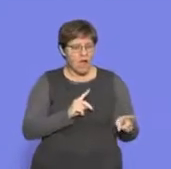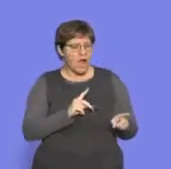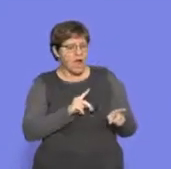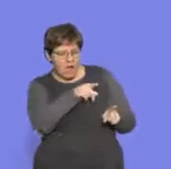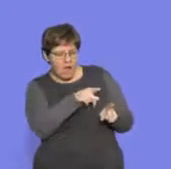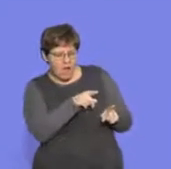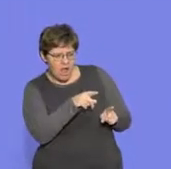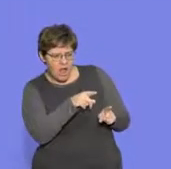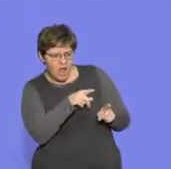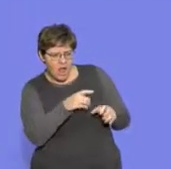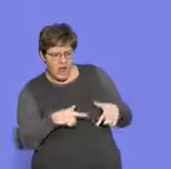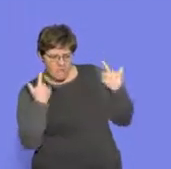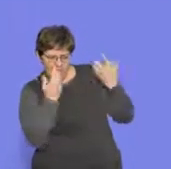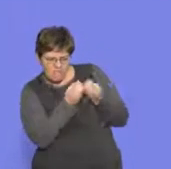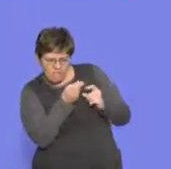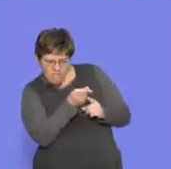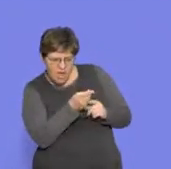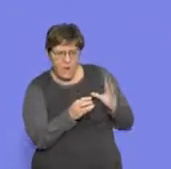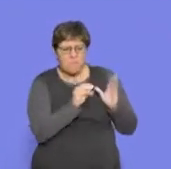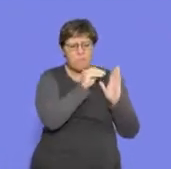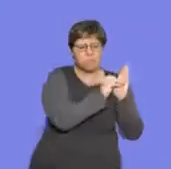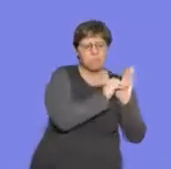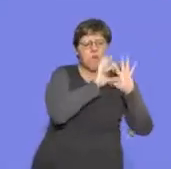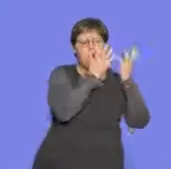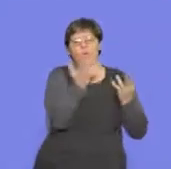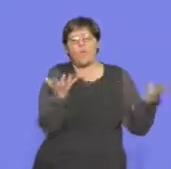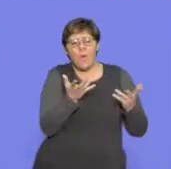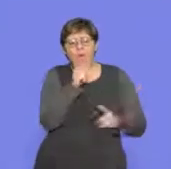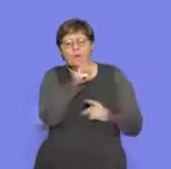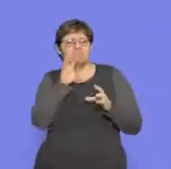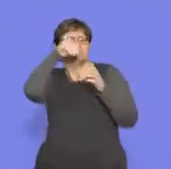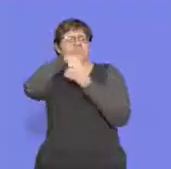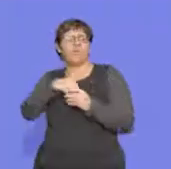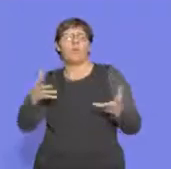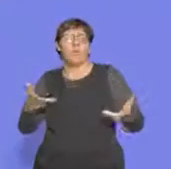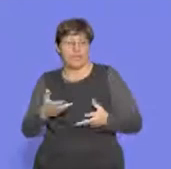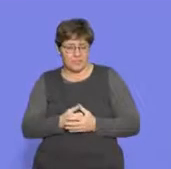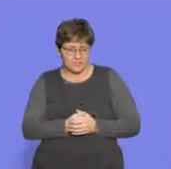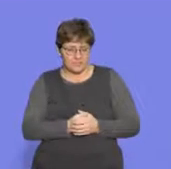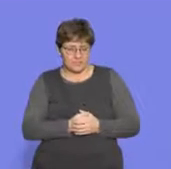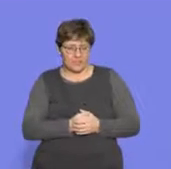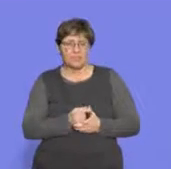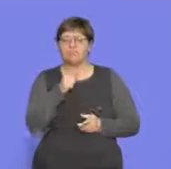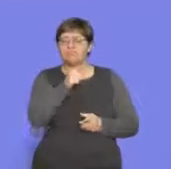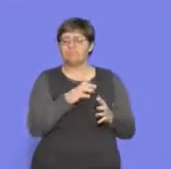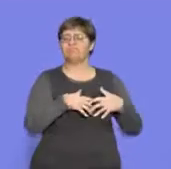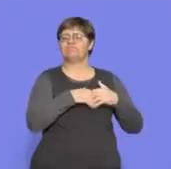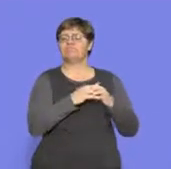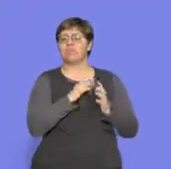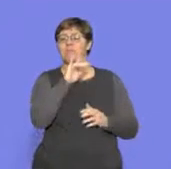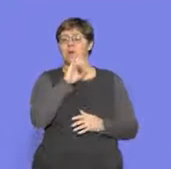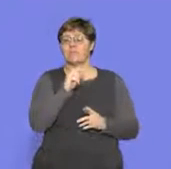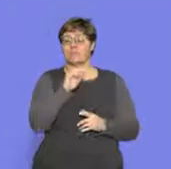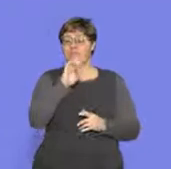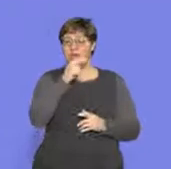organisms exist and how do they interact with the environment. So let's unpack that by looking at what it is made up of. So